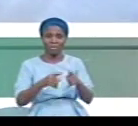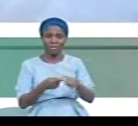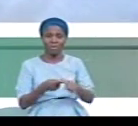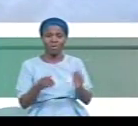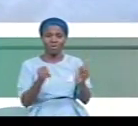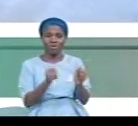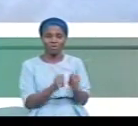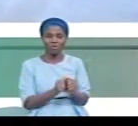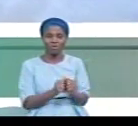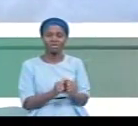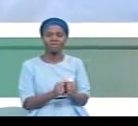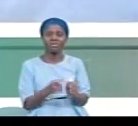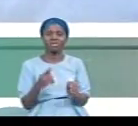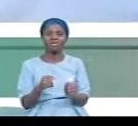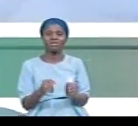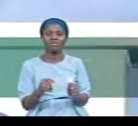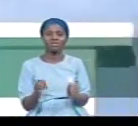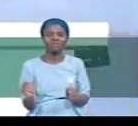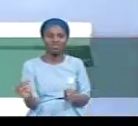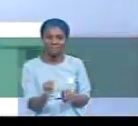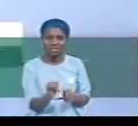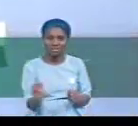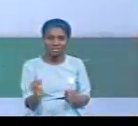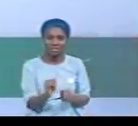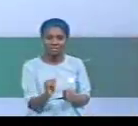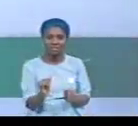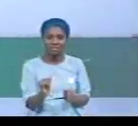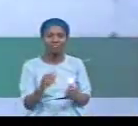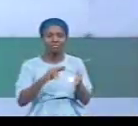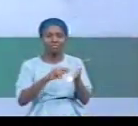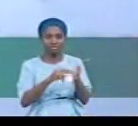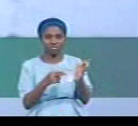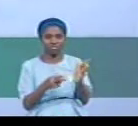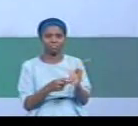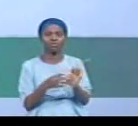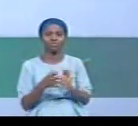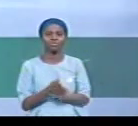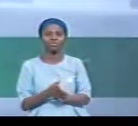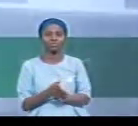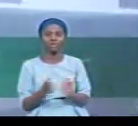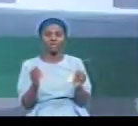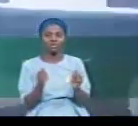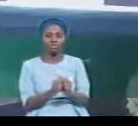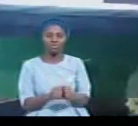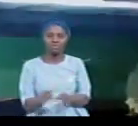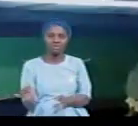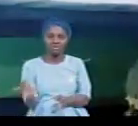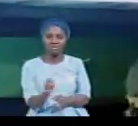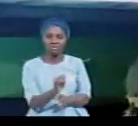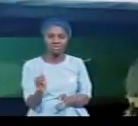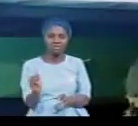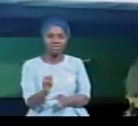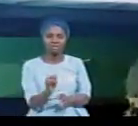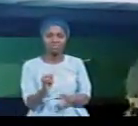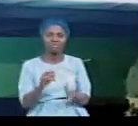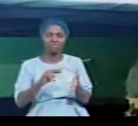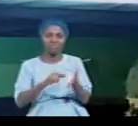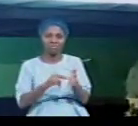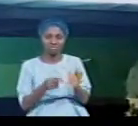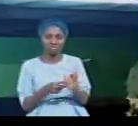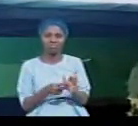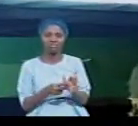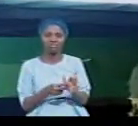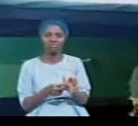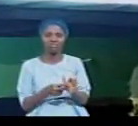motive and purpose. The same motive and purpose. What's our motive?